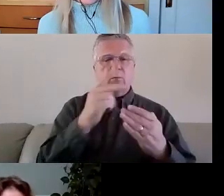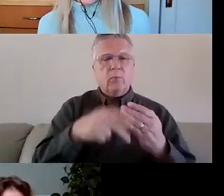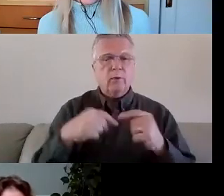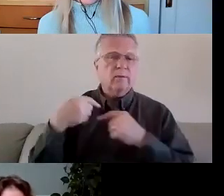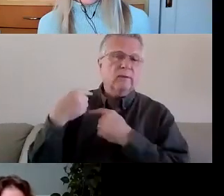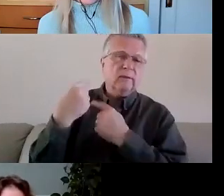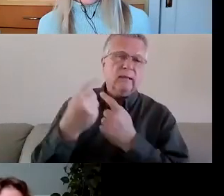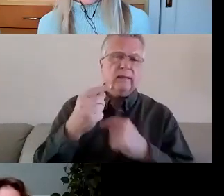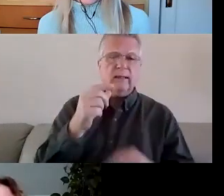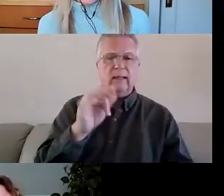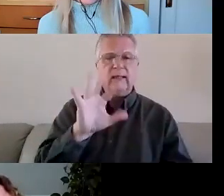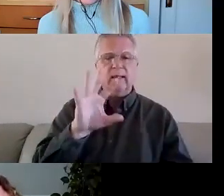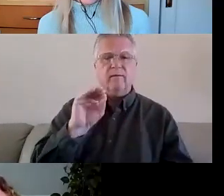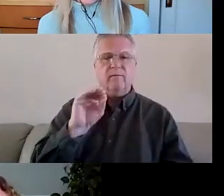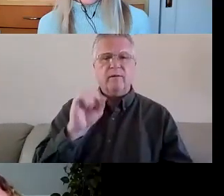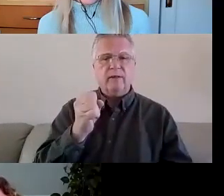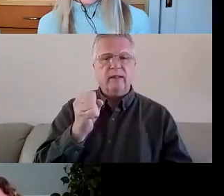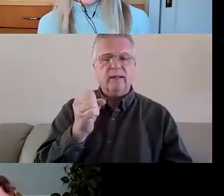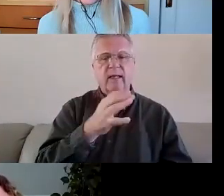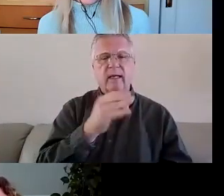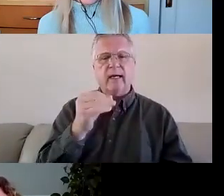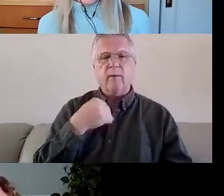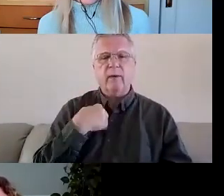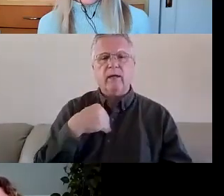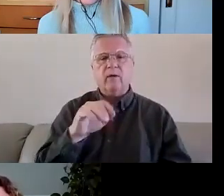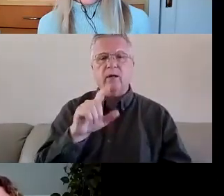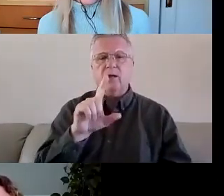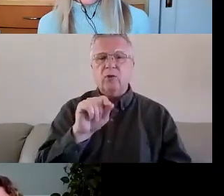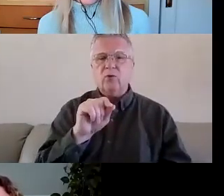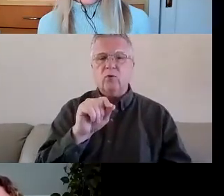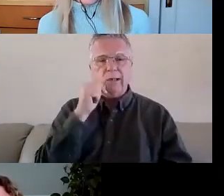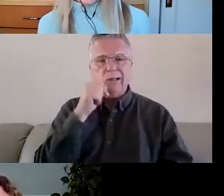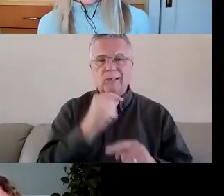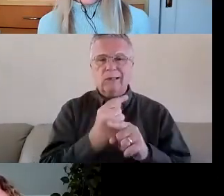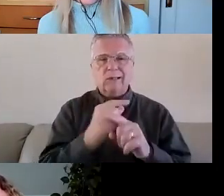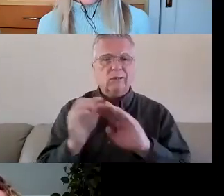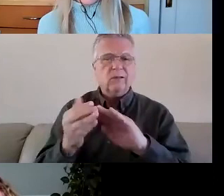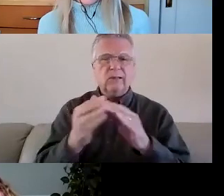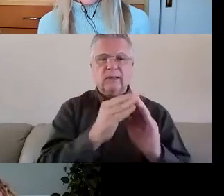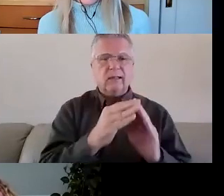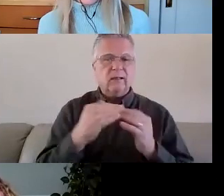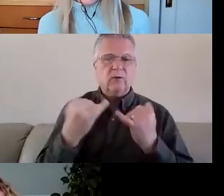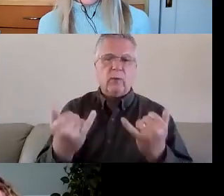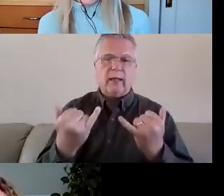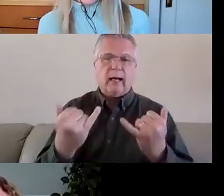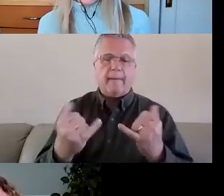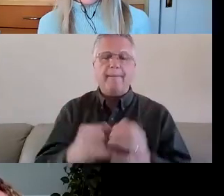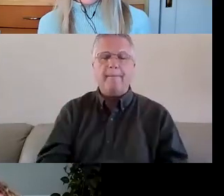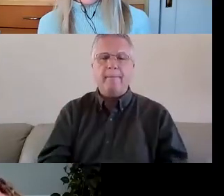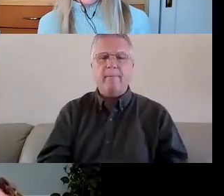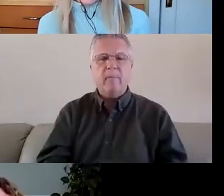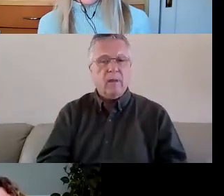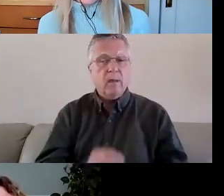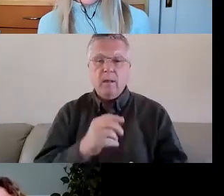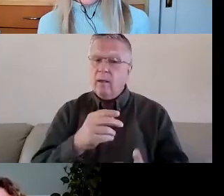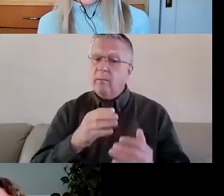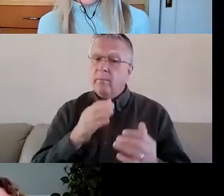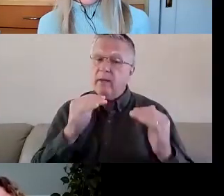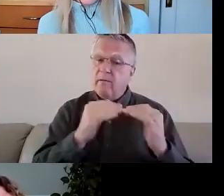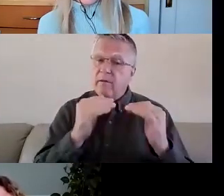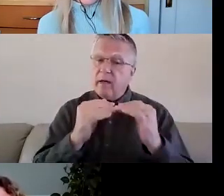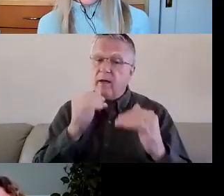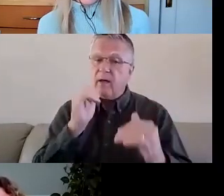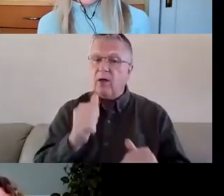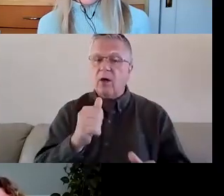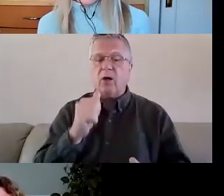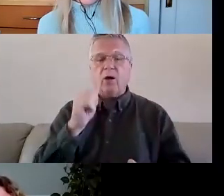the 1950s, and we have 20 sister cities at this point in time. To be fair, not all 20 sister